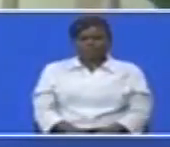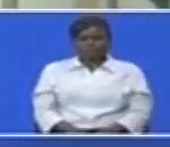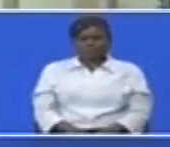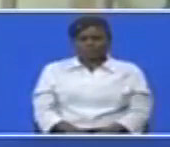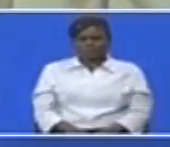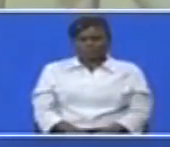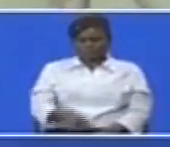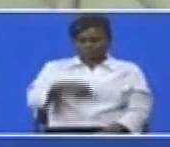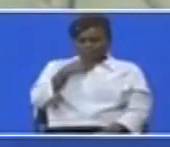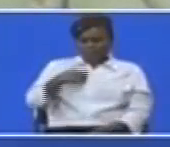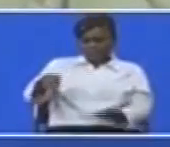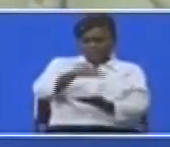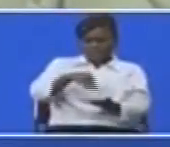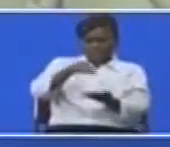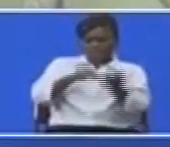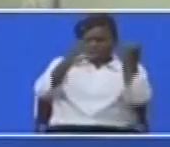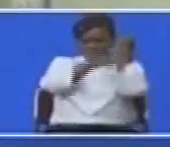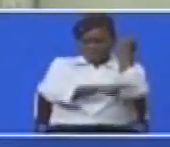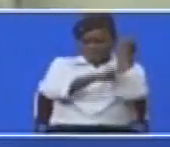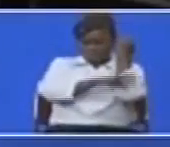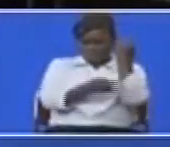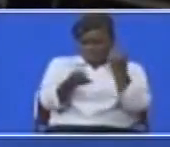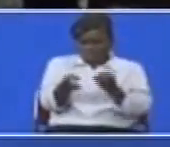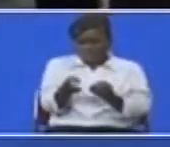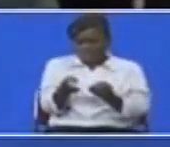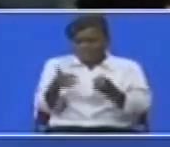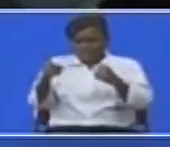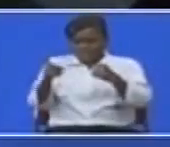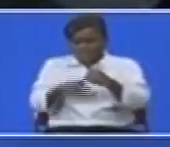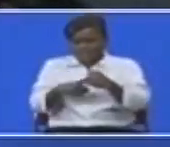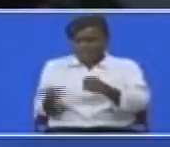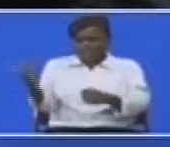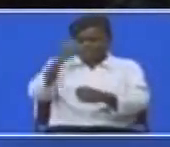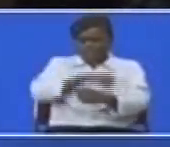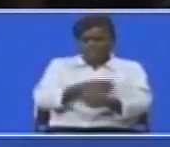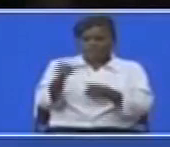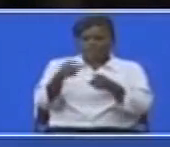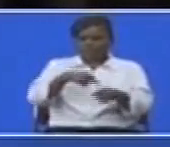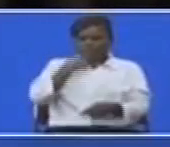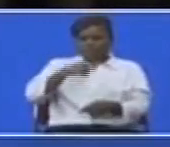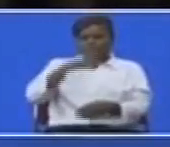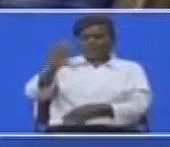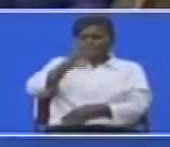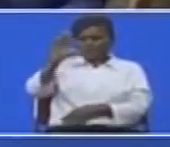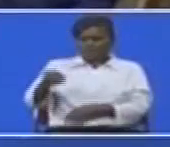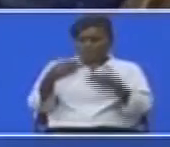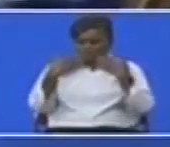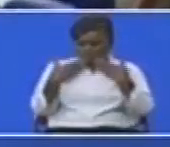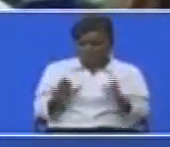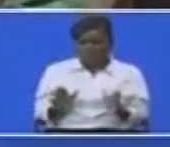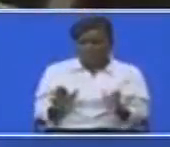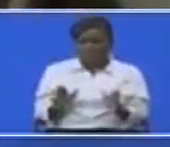His visit to the Central African Republic brings to a wrap his six-day African tour, where Francis has repeatedly struck on themes